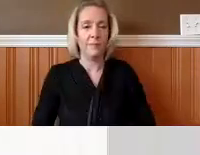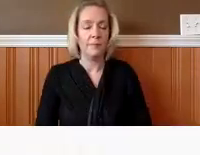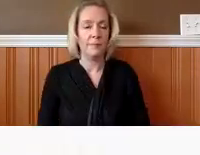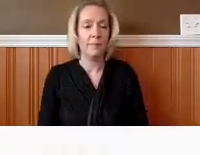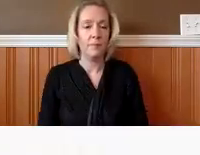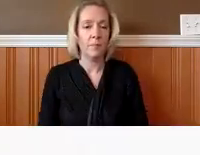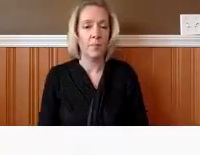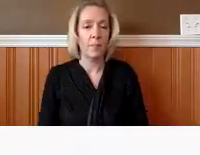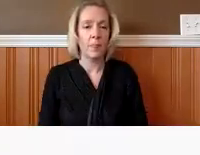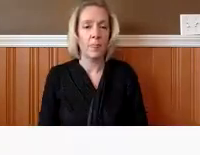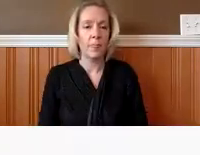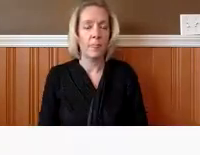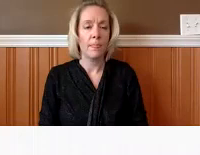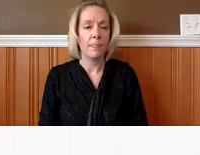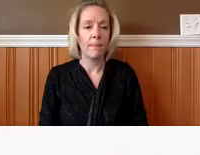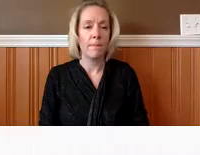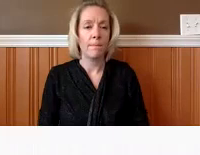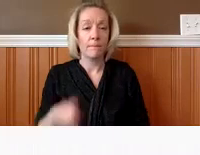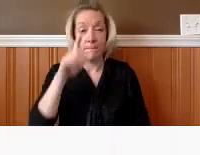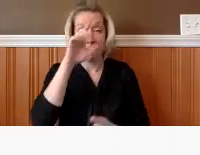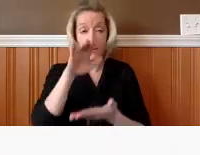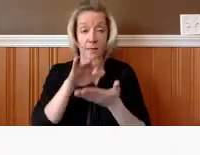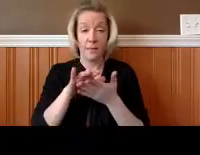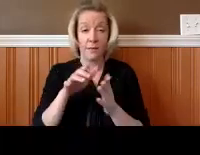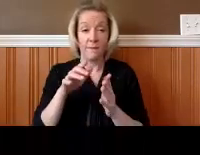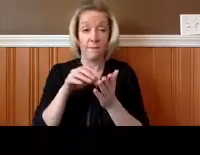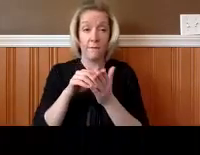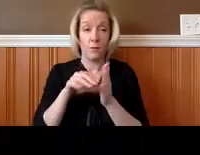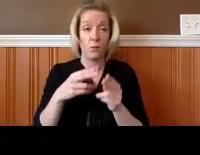This is going to be my friend Ben, I believe.